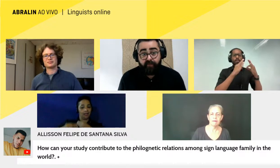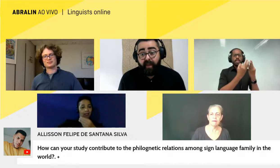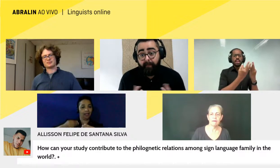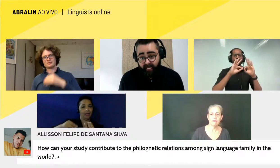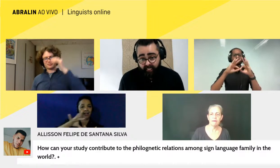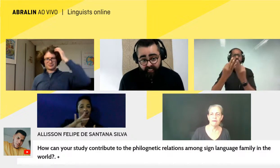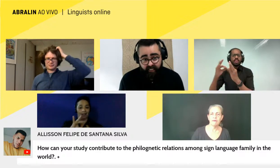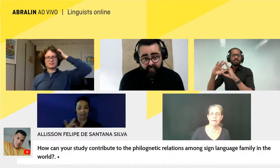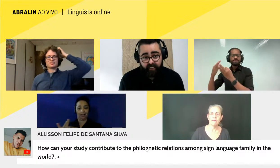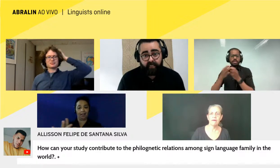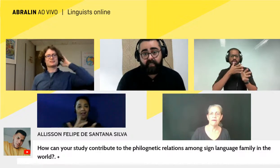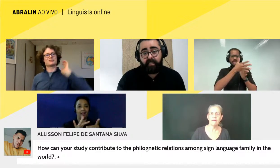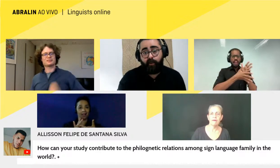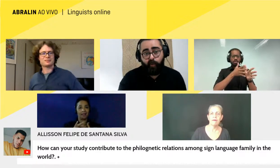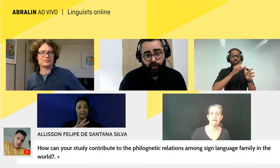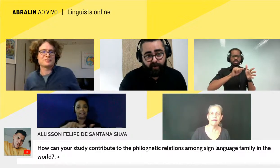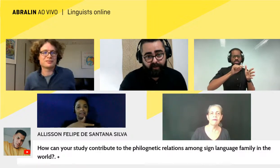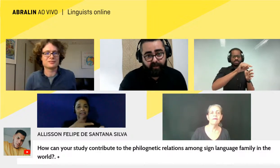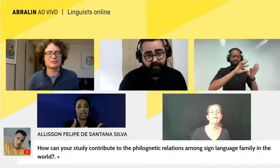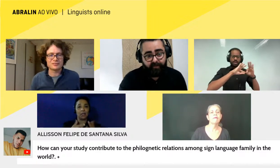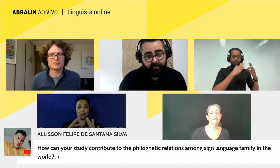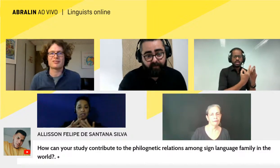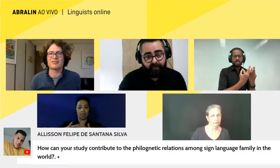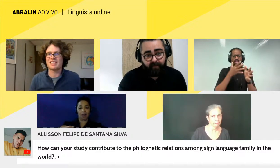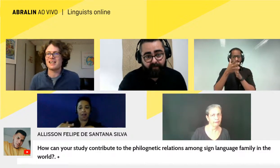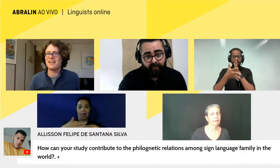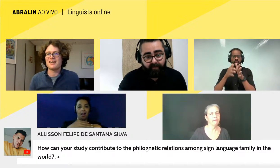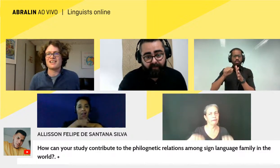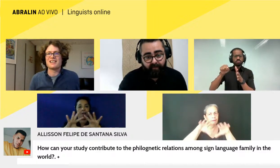language families in the world?